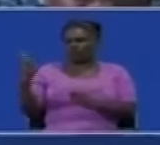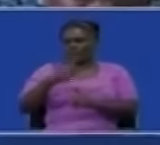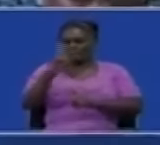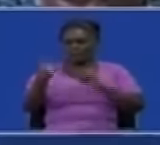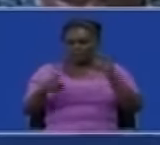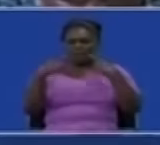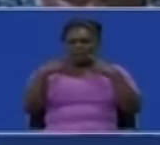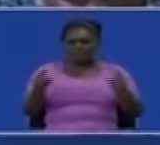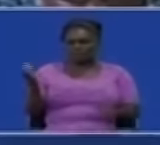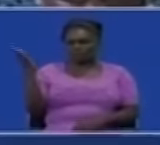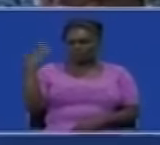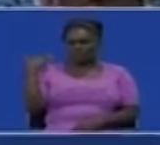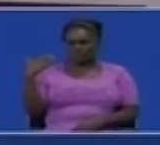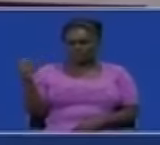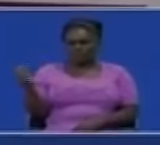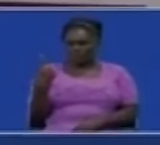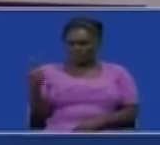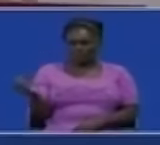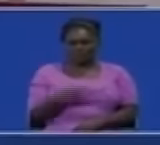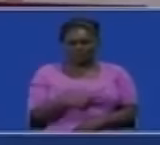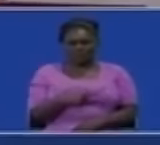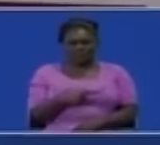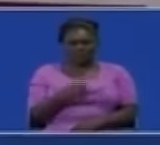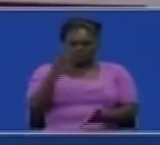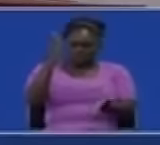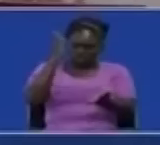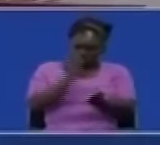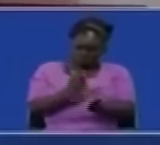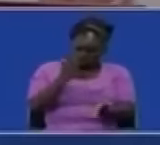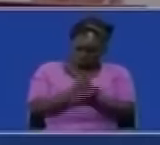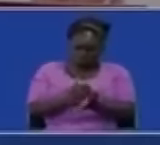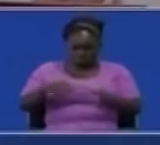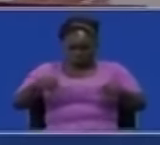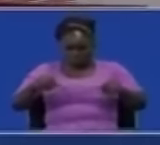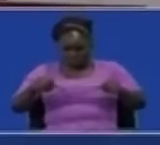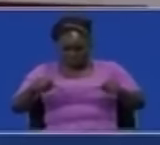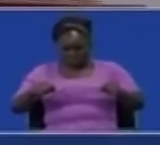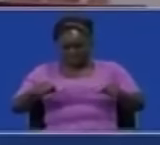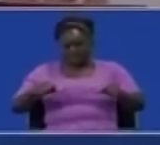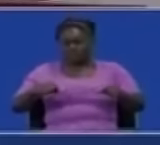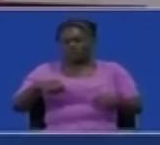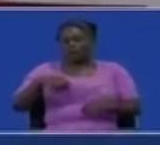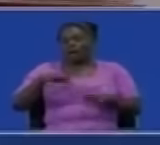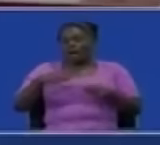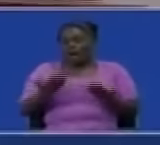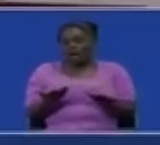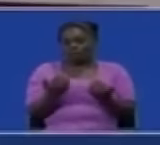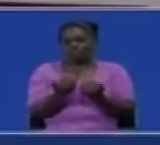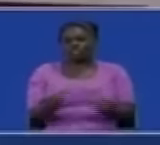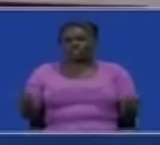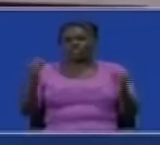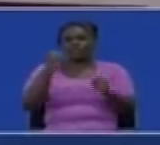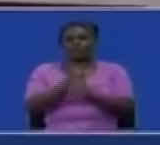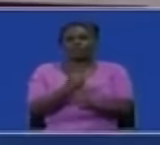were released a month after completion. It is a true and credible reflection of who our children are and how